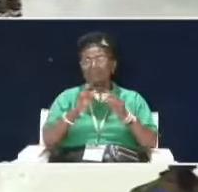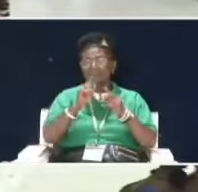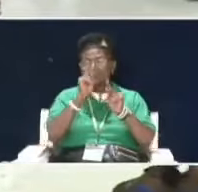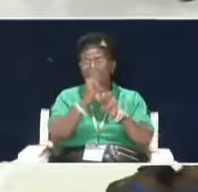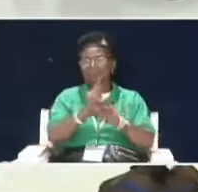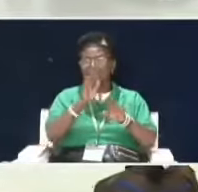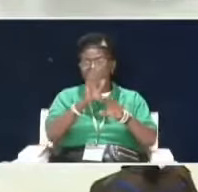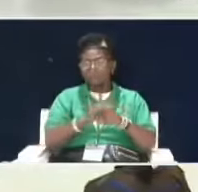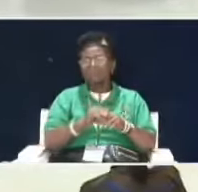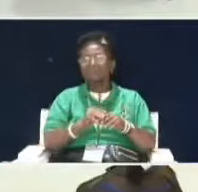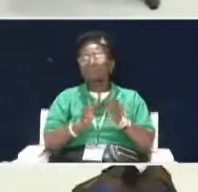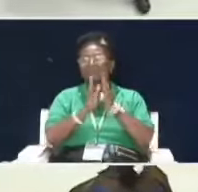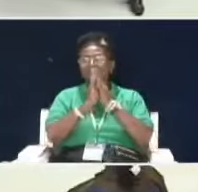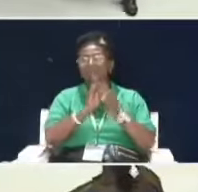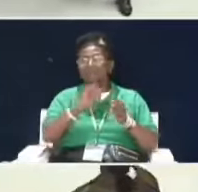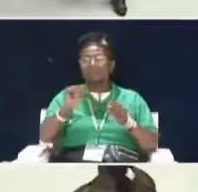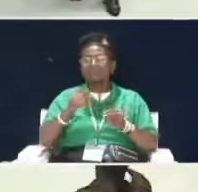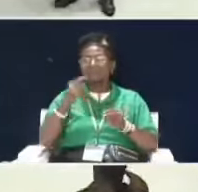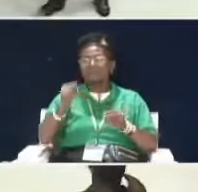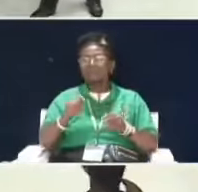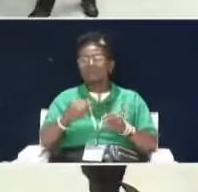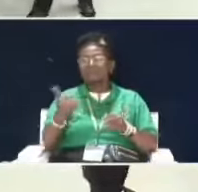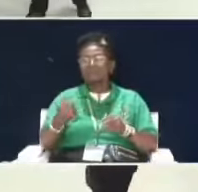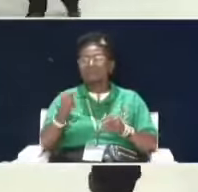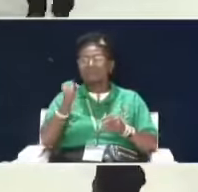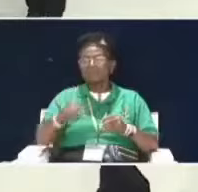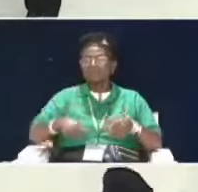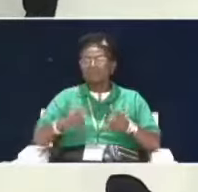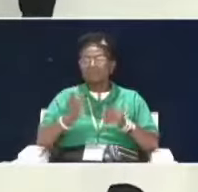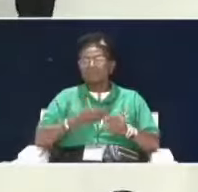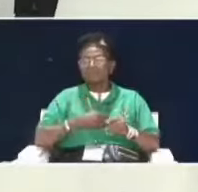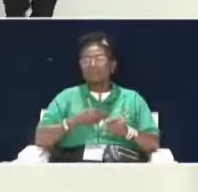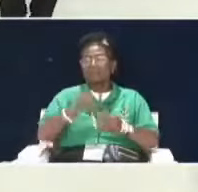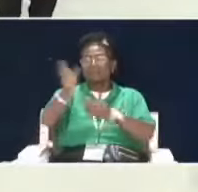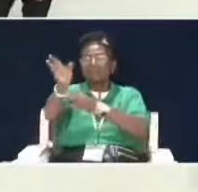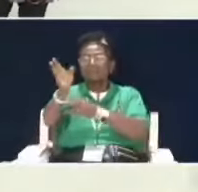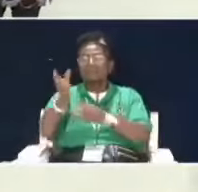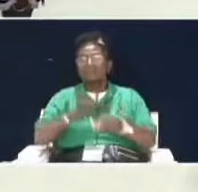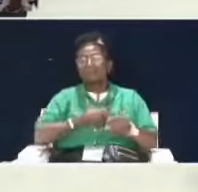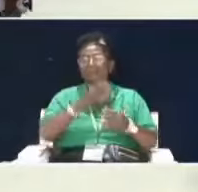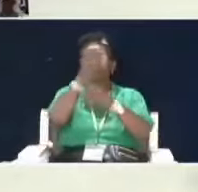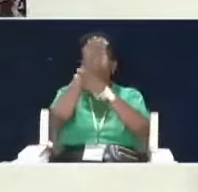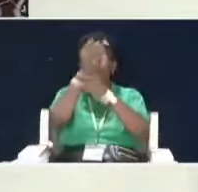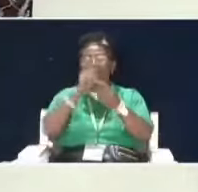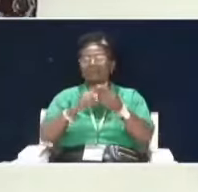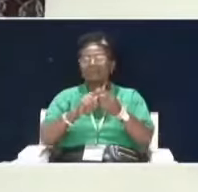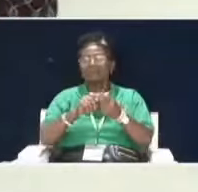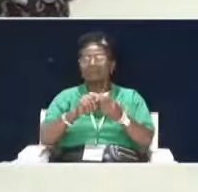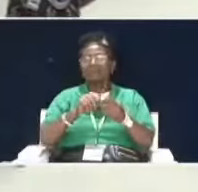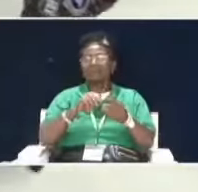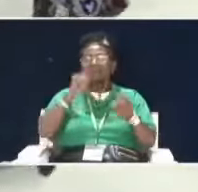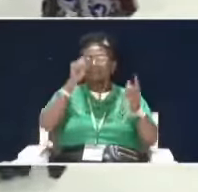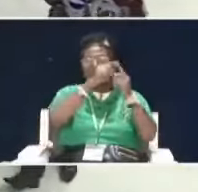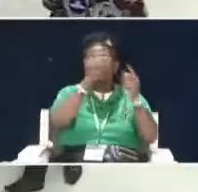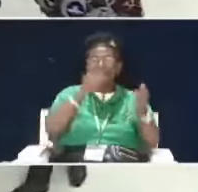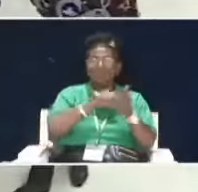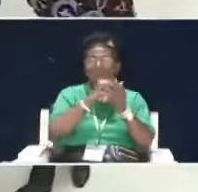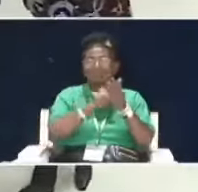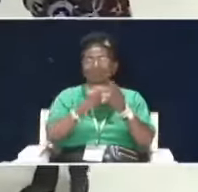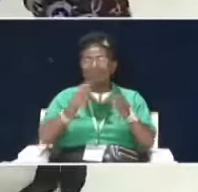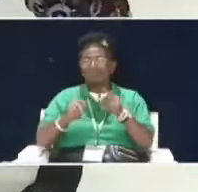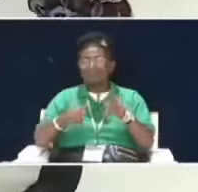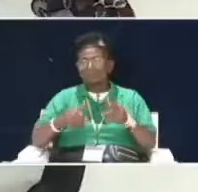coming quickly. And then the rest of us, please, let's stretch our hands towards these people and intercede for them. Let us